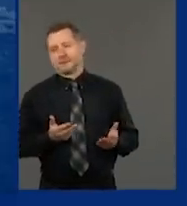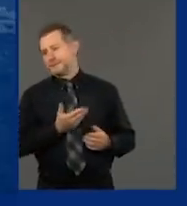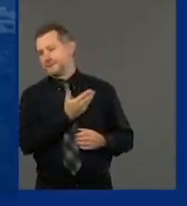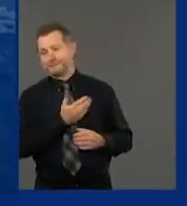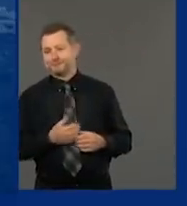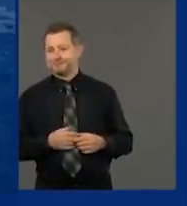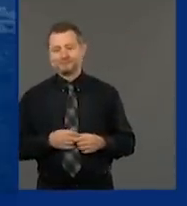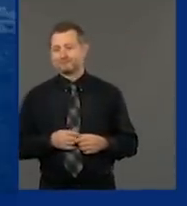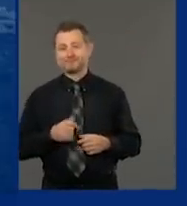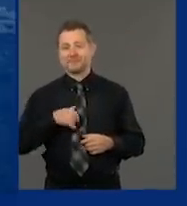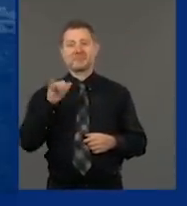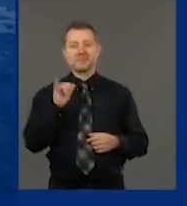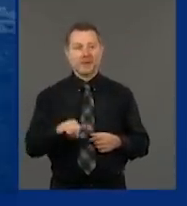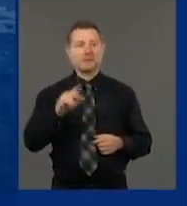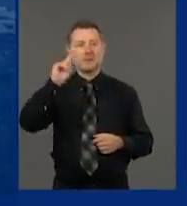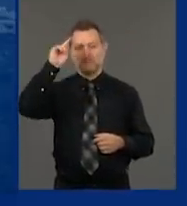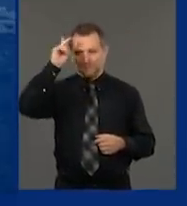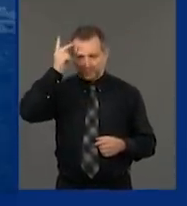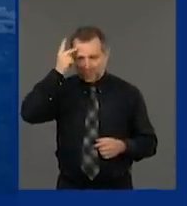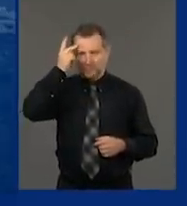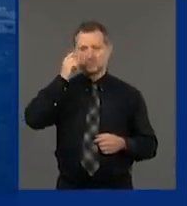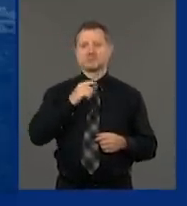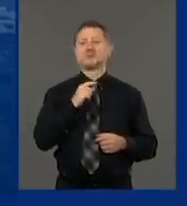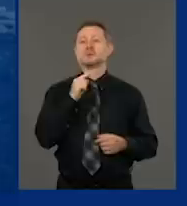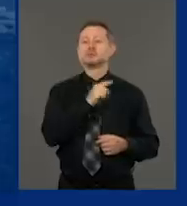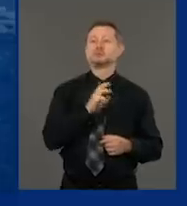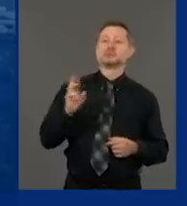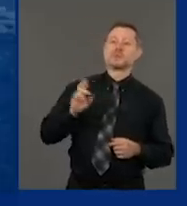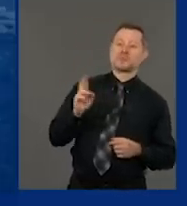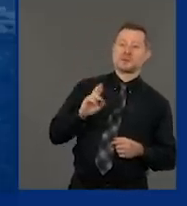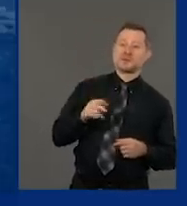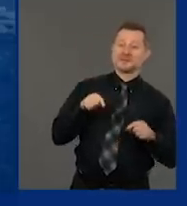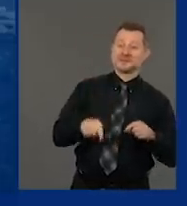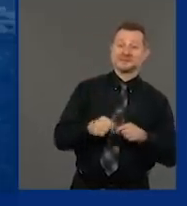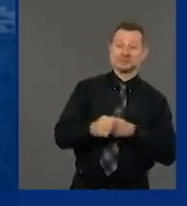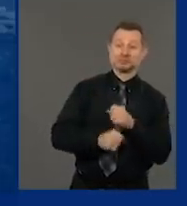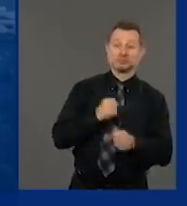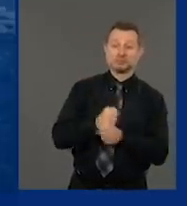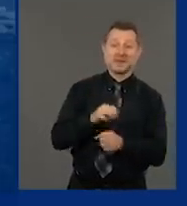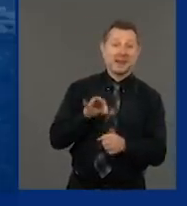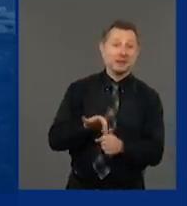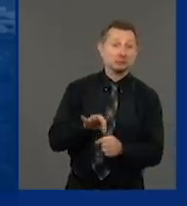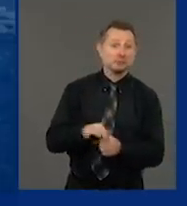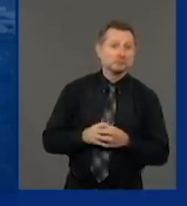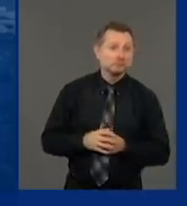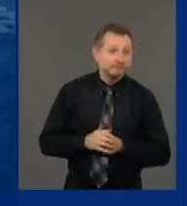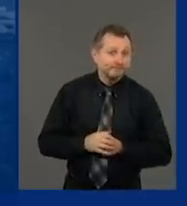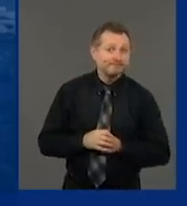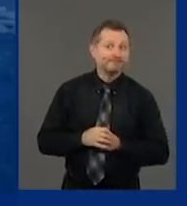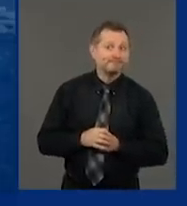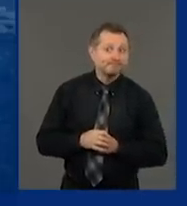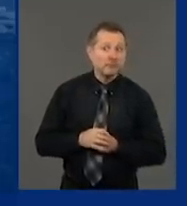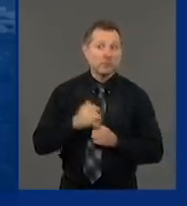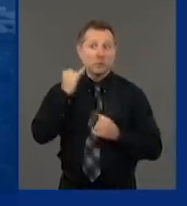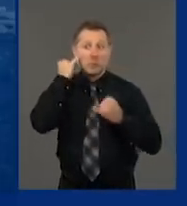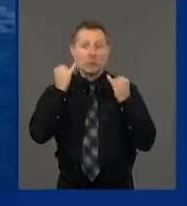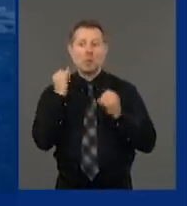is politically inconvenient in an election year. So deny it.